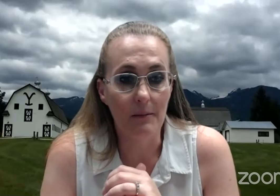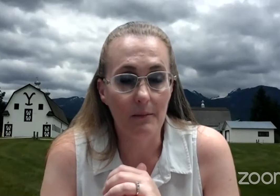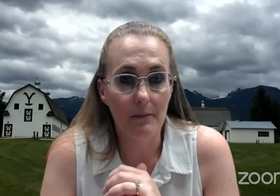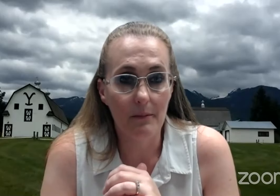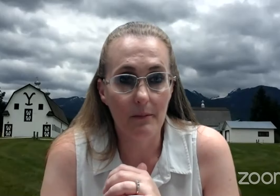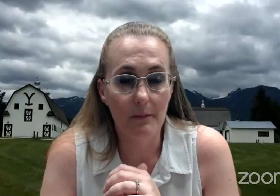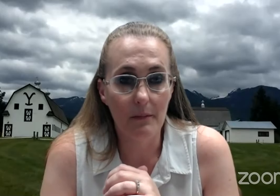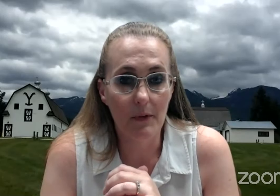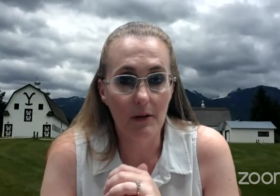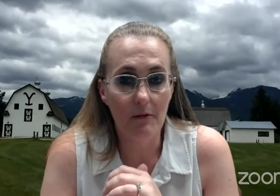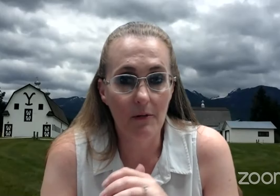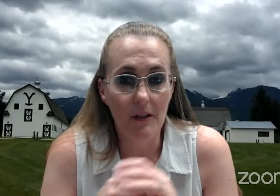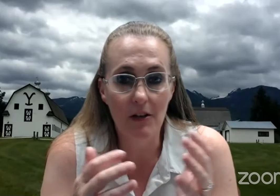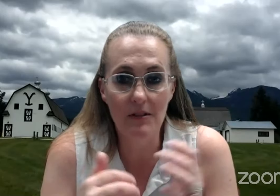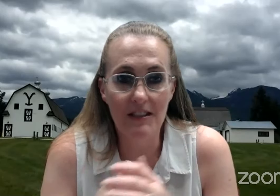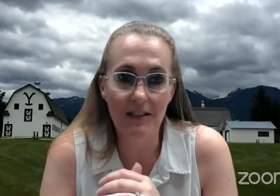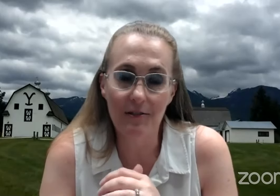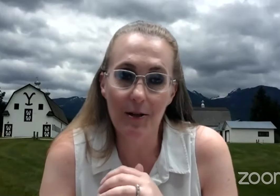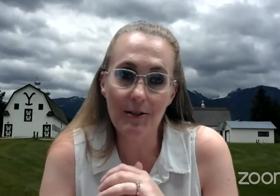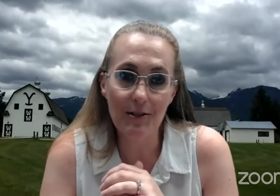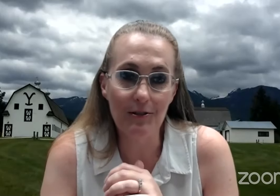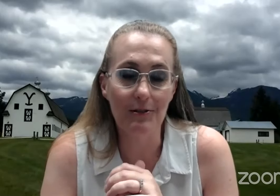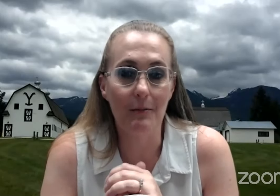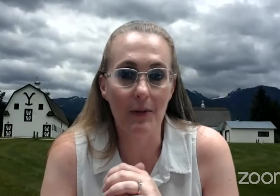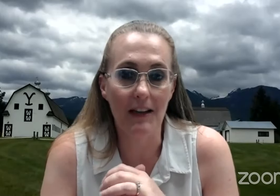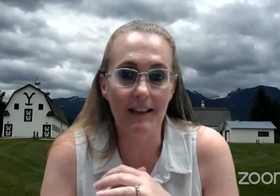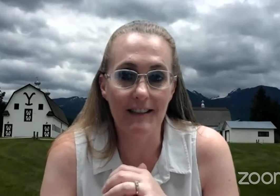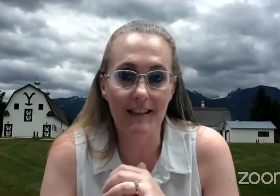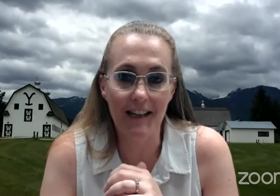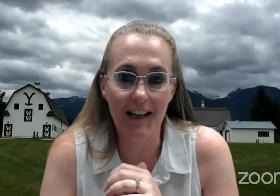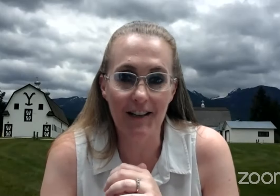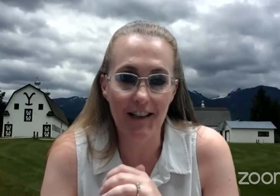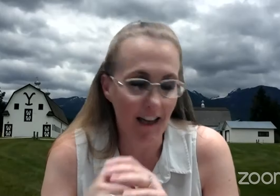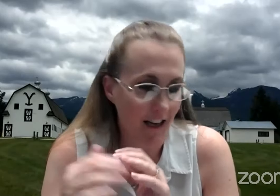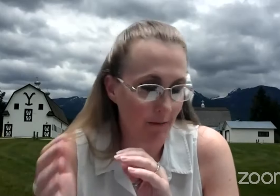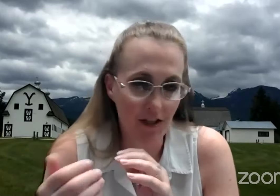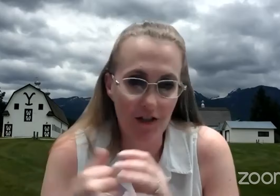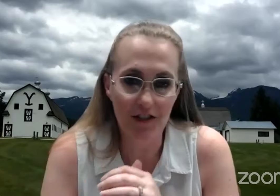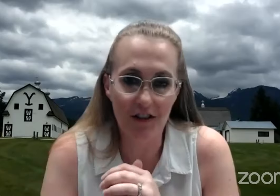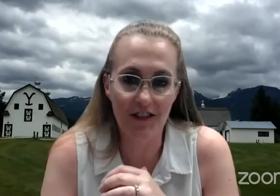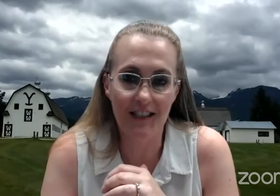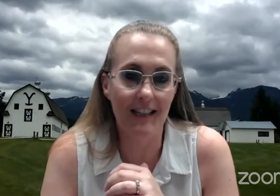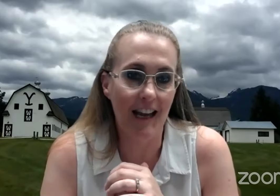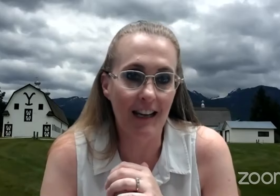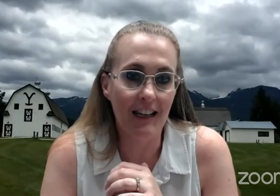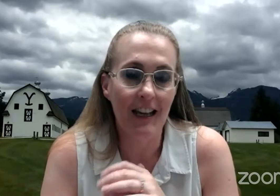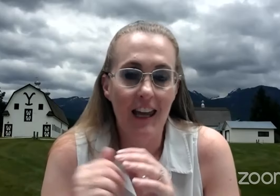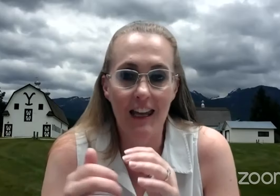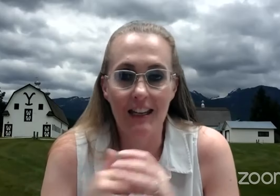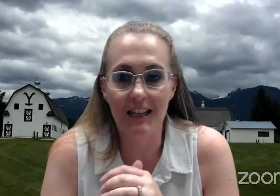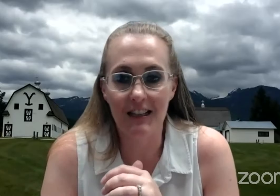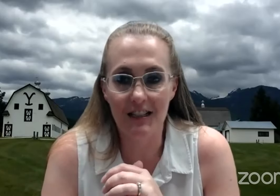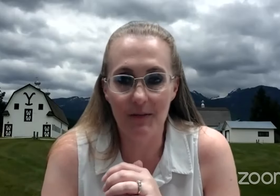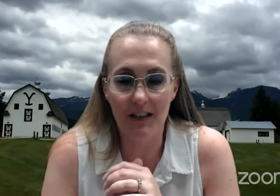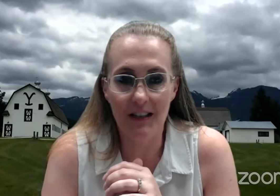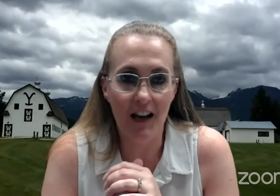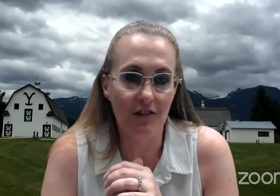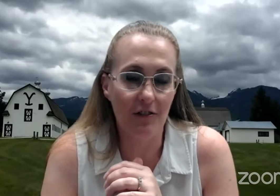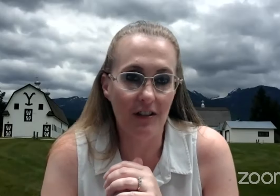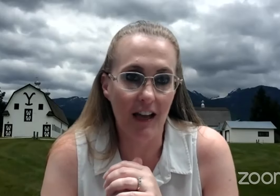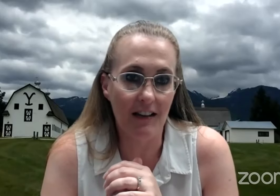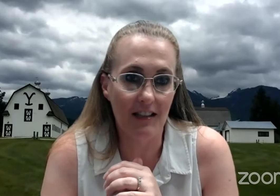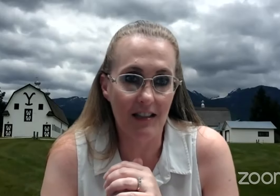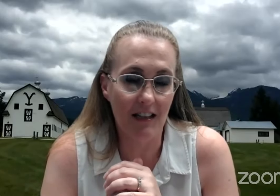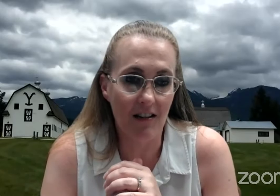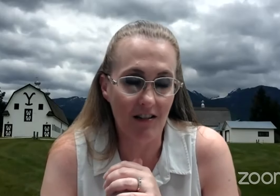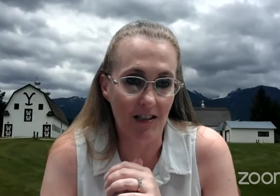and we hope to see you all soon, but take care. And I'm going to turn this over to Dan, and he can explain how